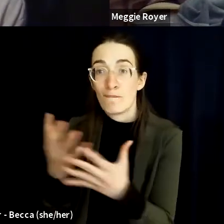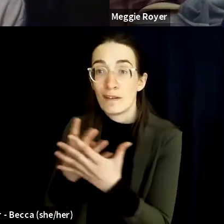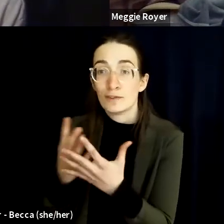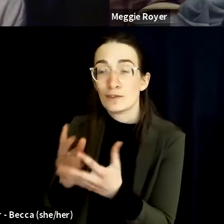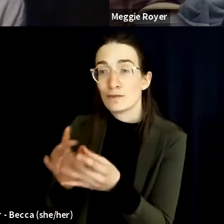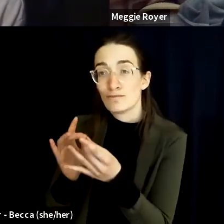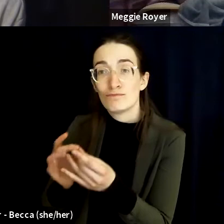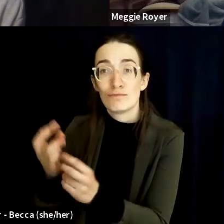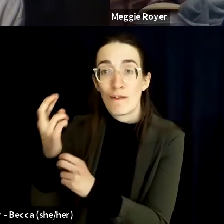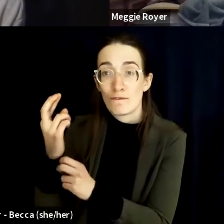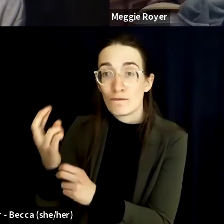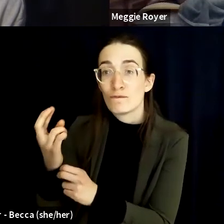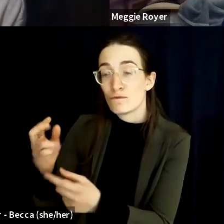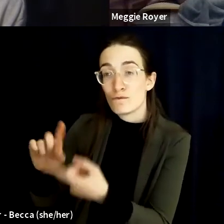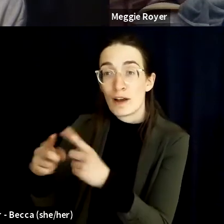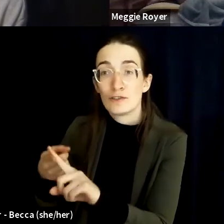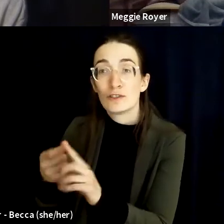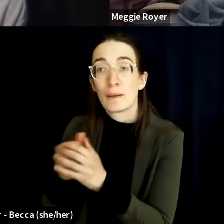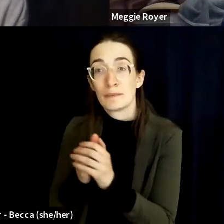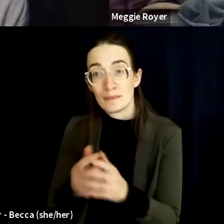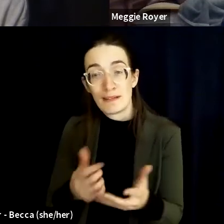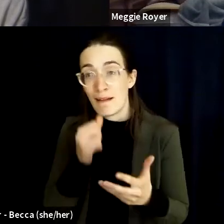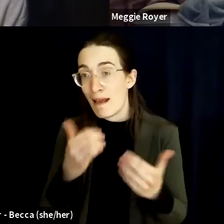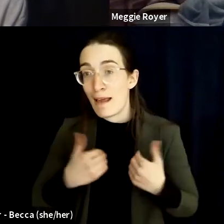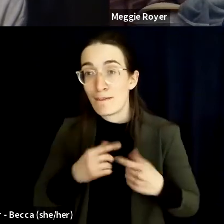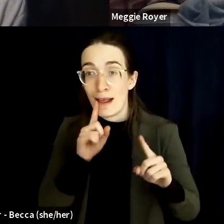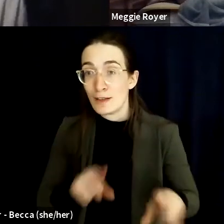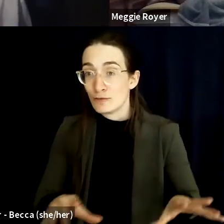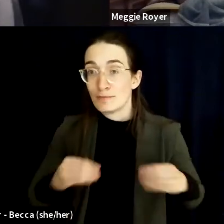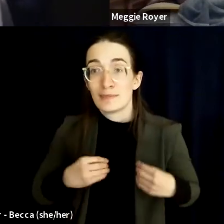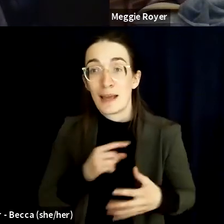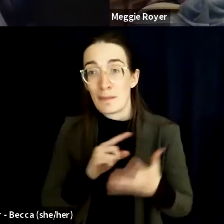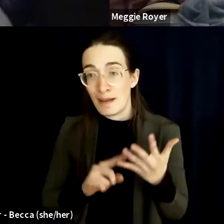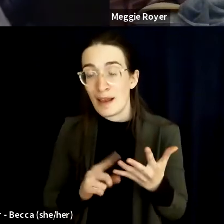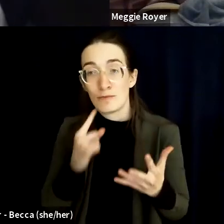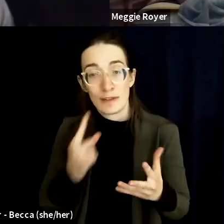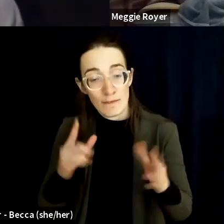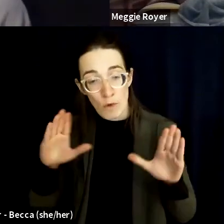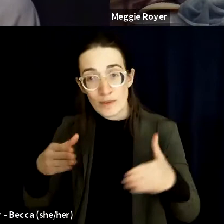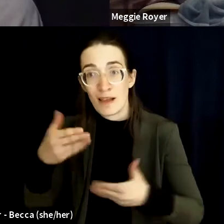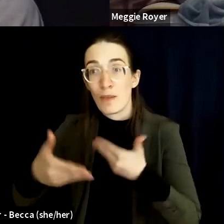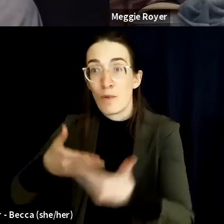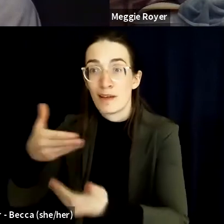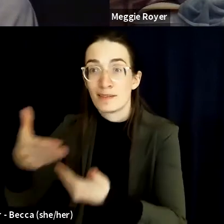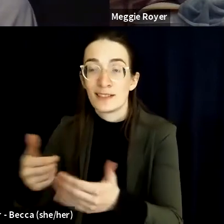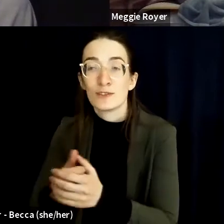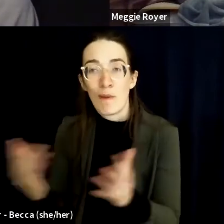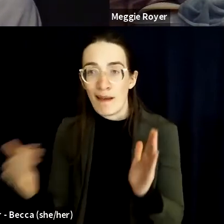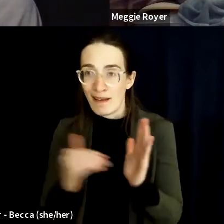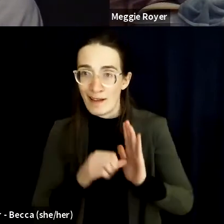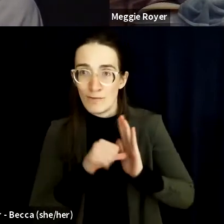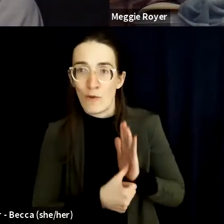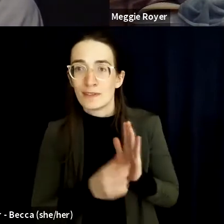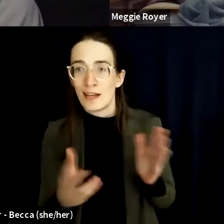an answer, being imperfect in the process. So, again, all of this really goes back to intentions and how they are